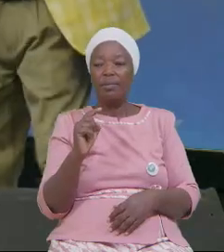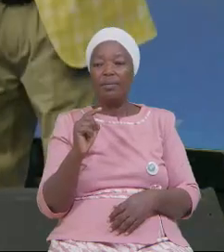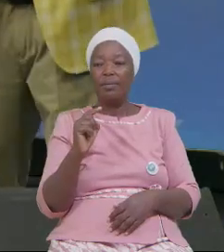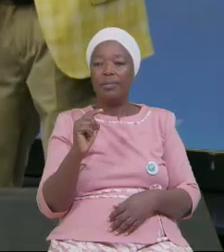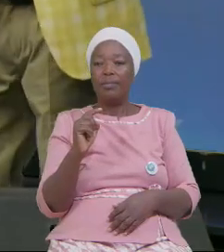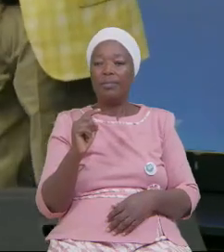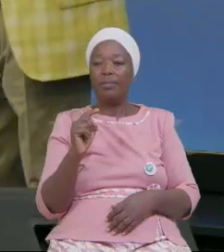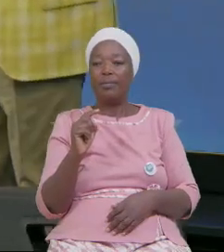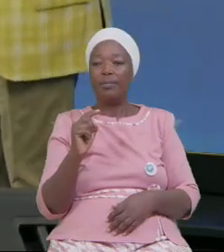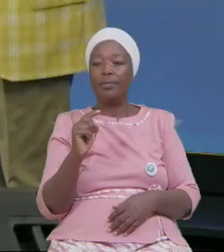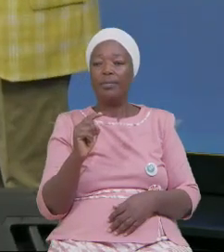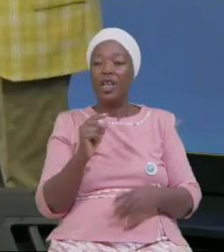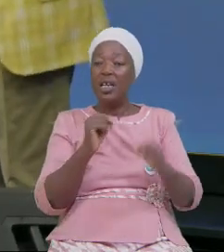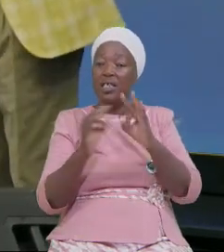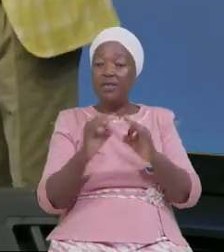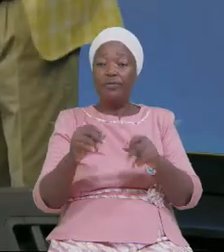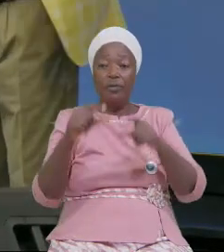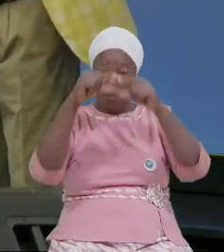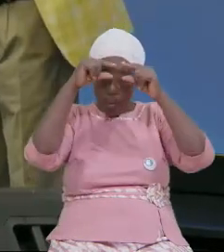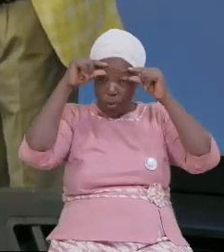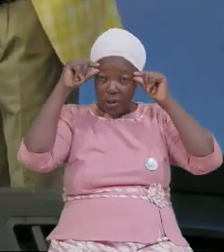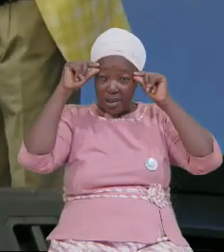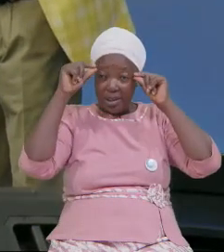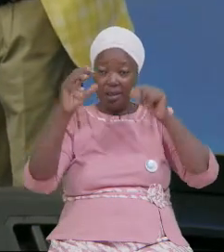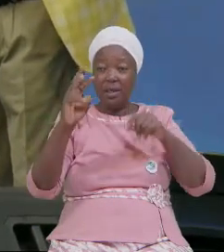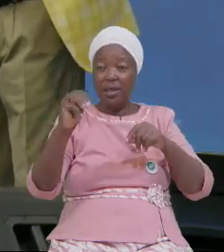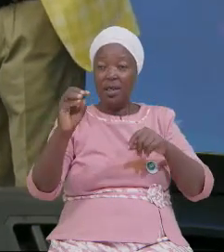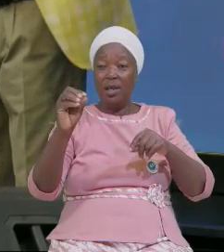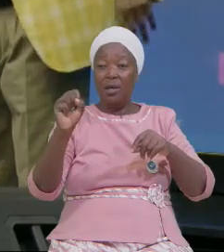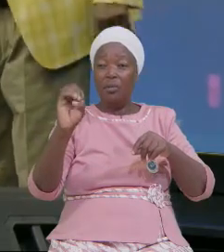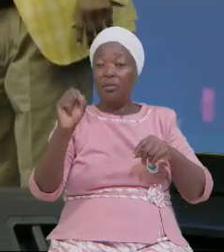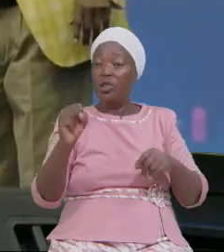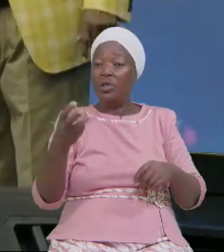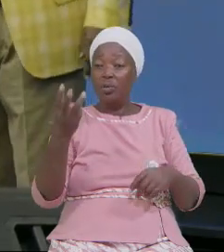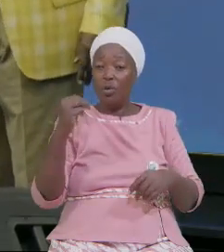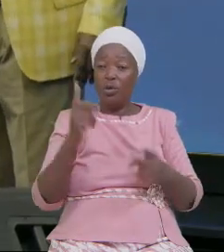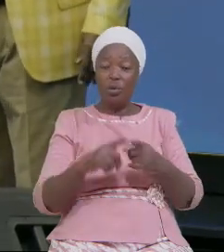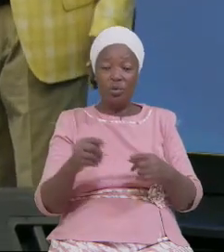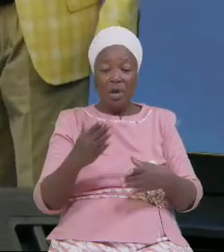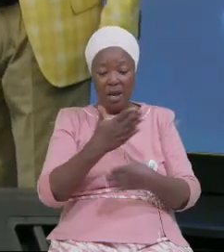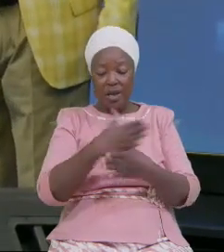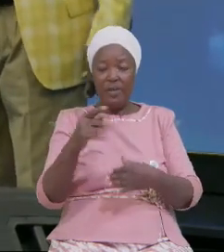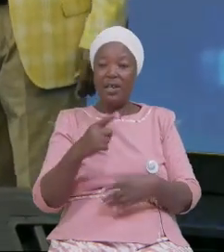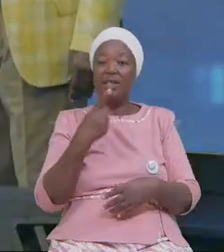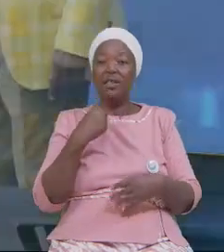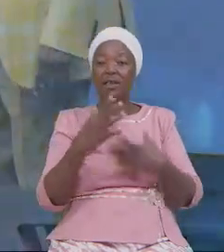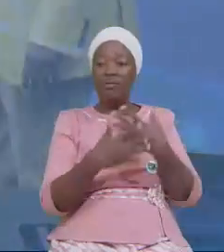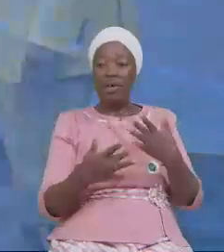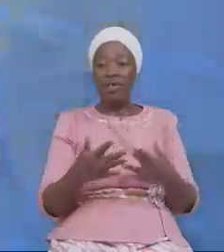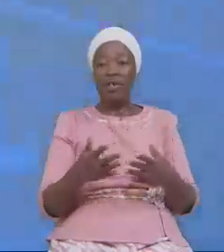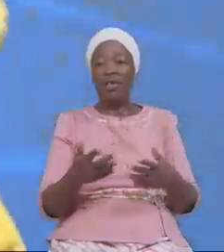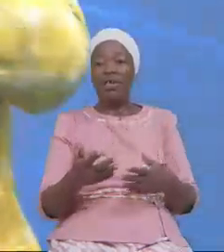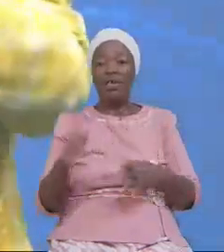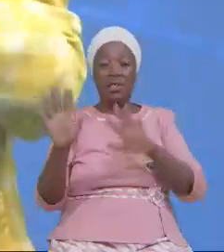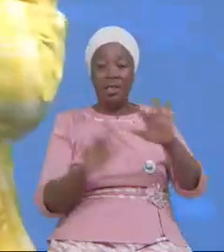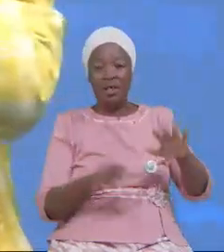If Moses was to divide the Red Sea, he has to have a rod in the hand.